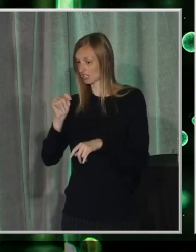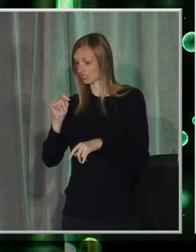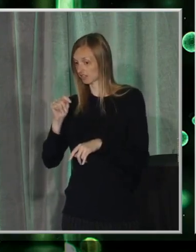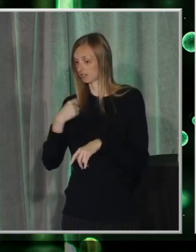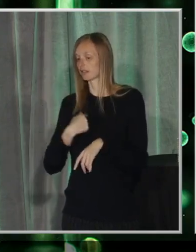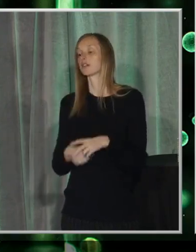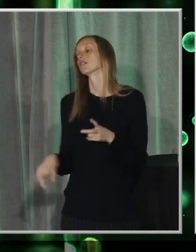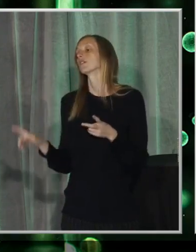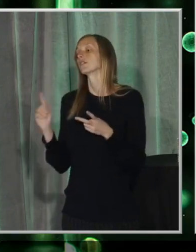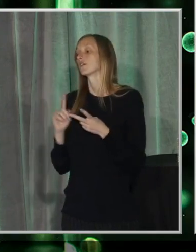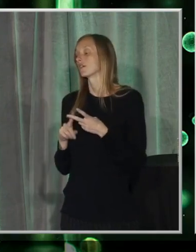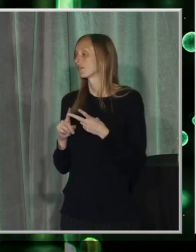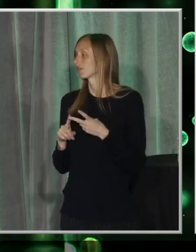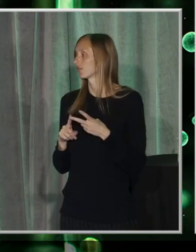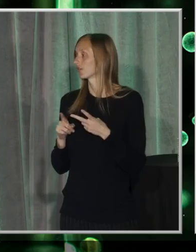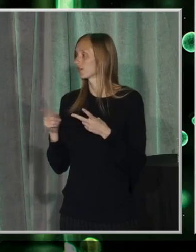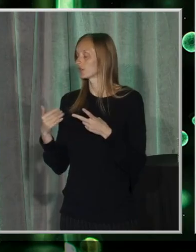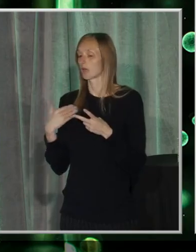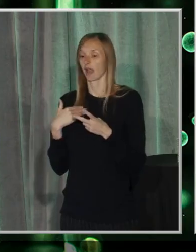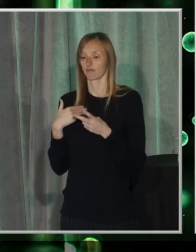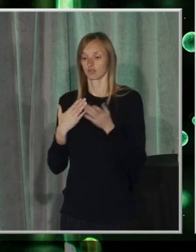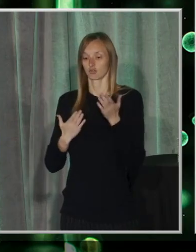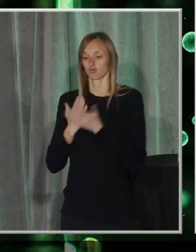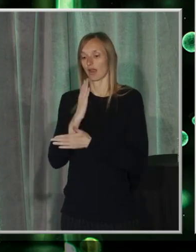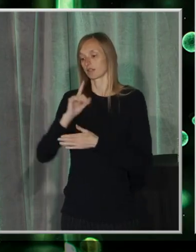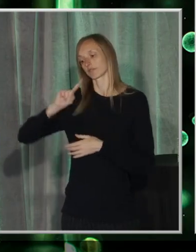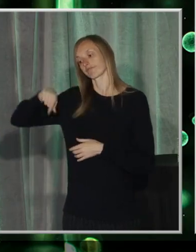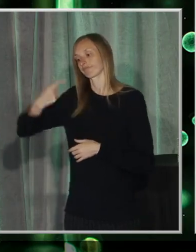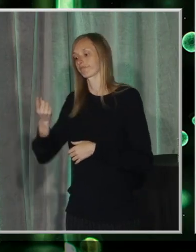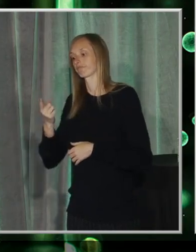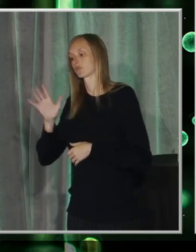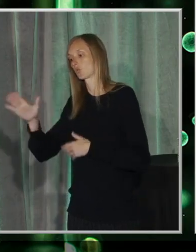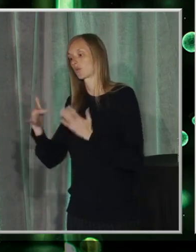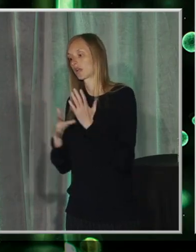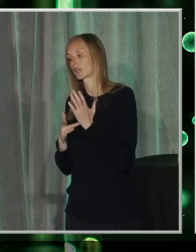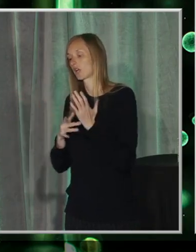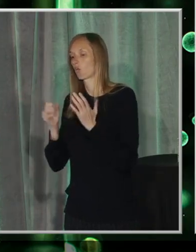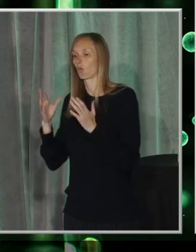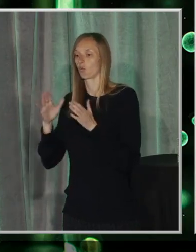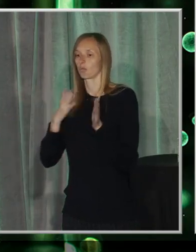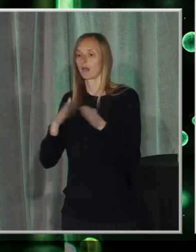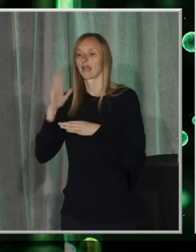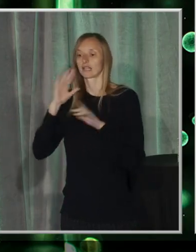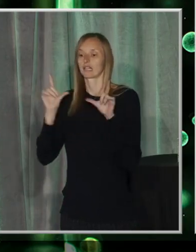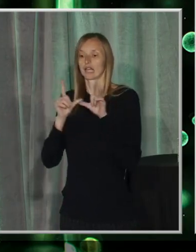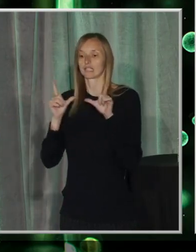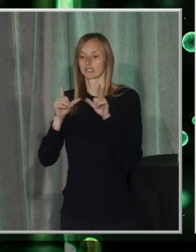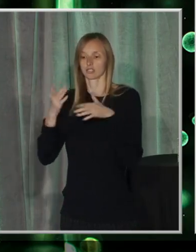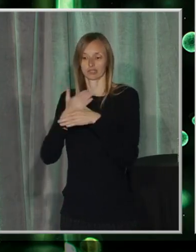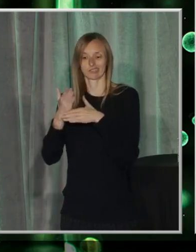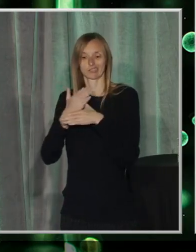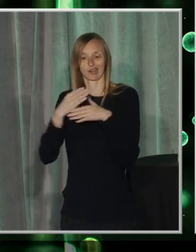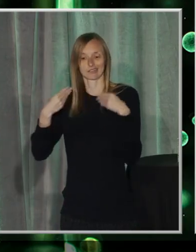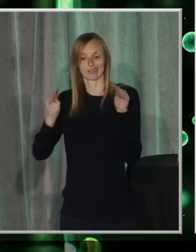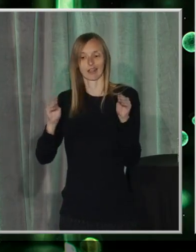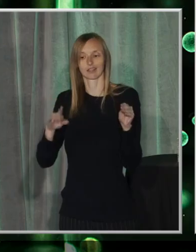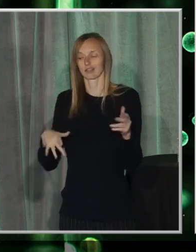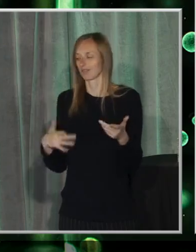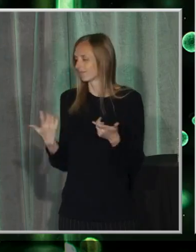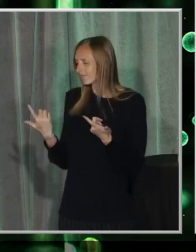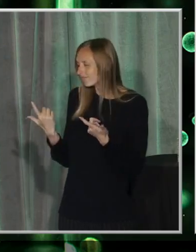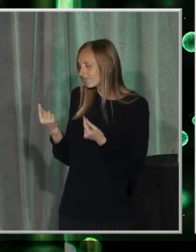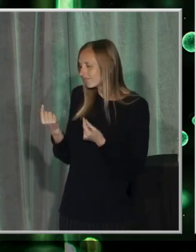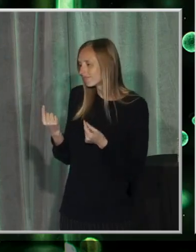is, do you have exclusive rights to these technologies, or are you planning to license them to others? What does that look like for you? Yes.